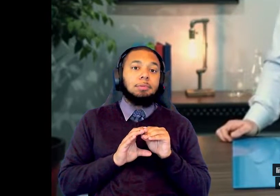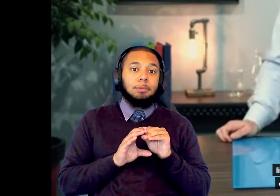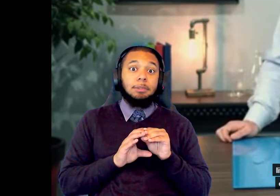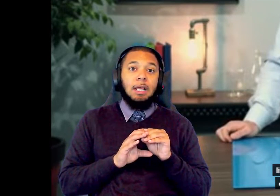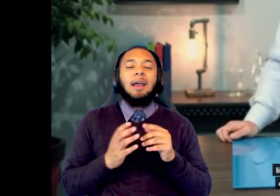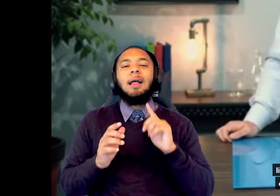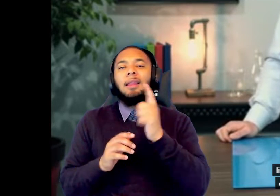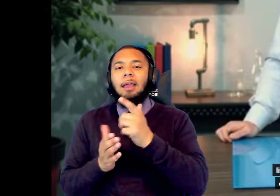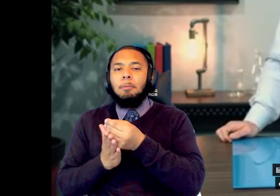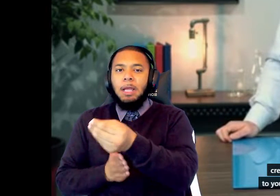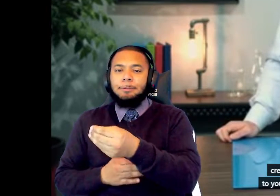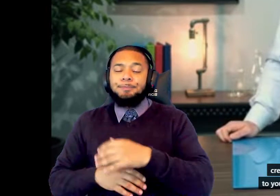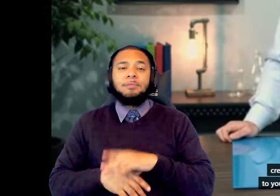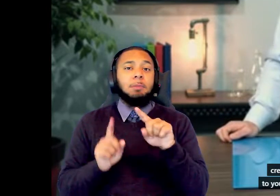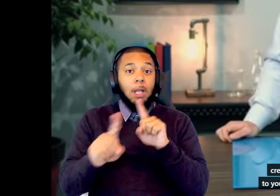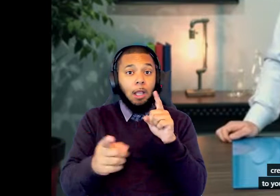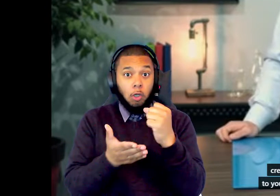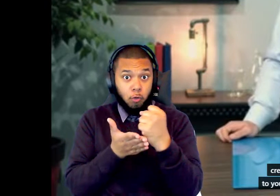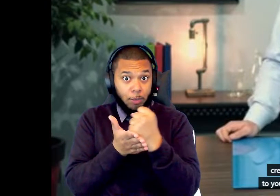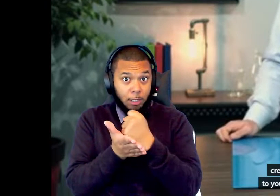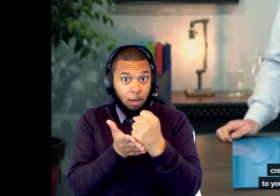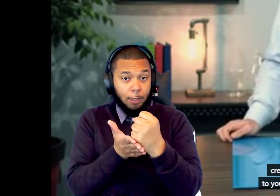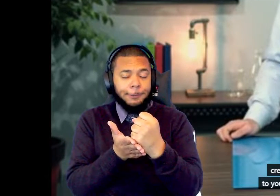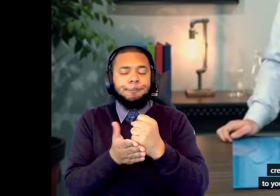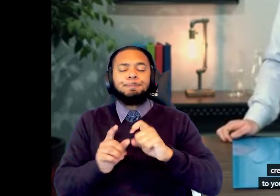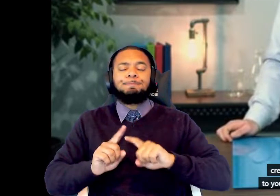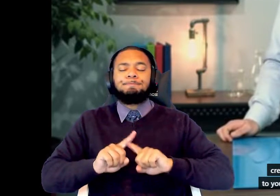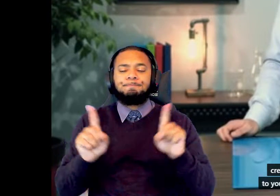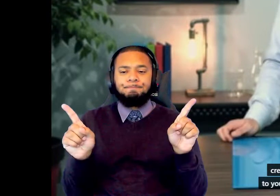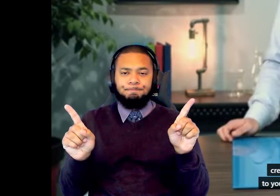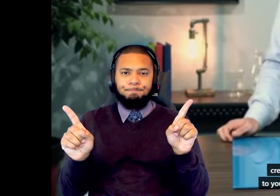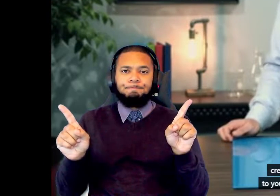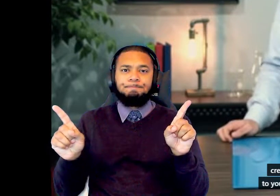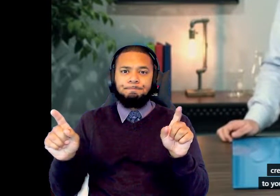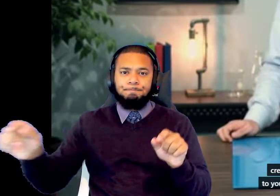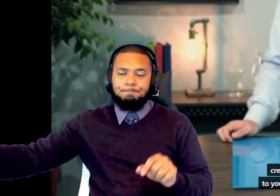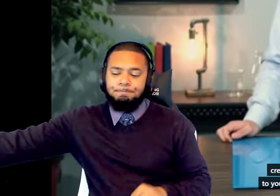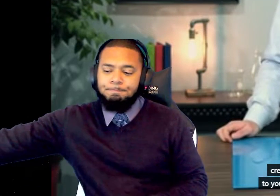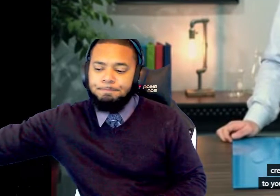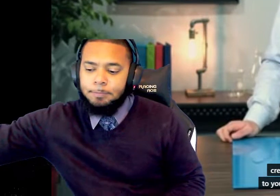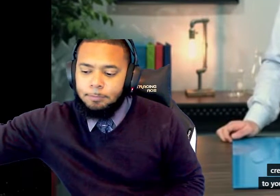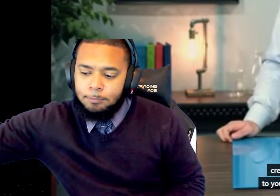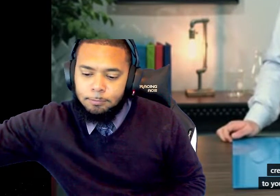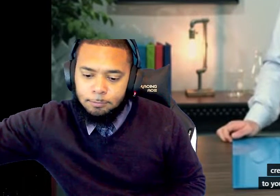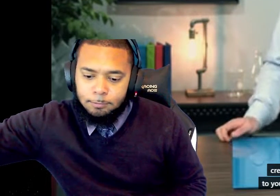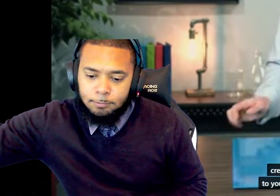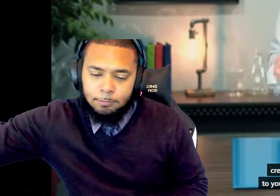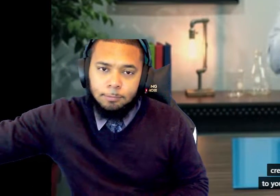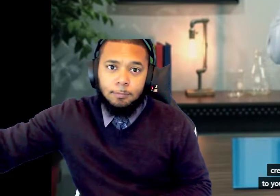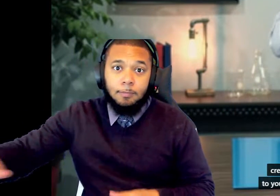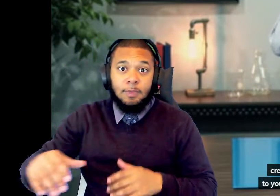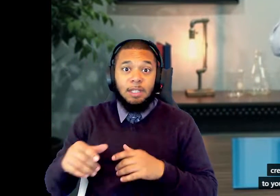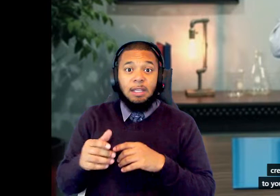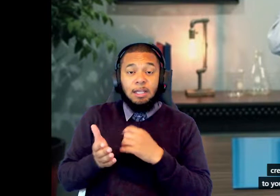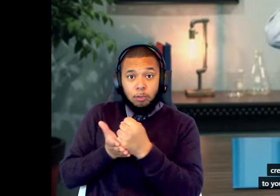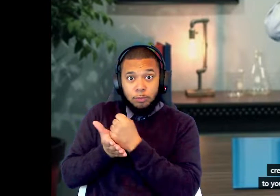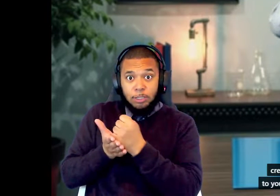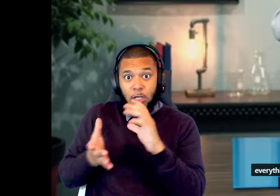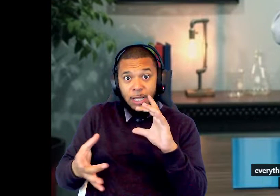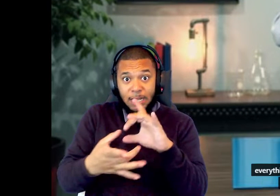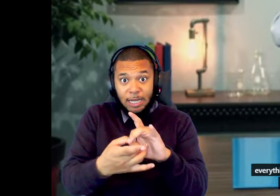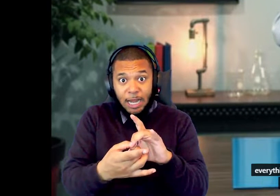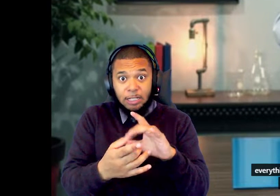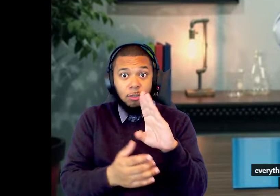different. In a credit card, it doesn't directly link to your bank account. It just